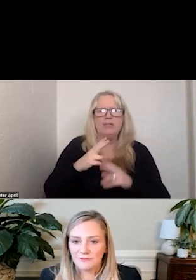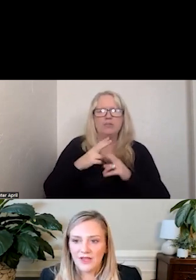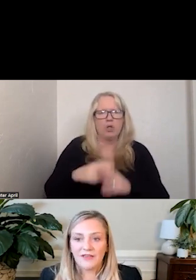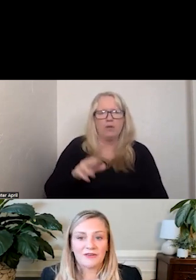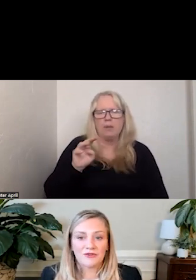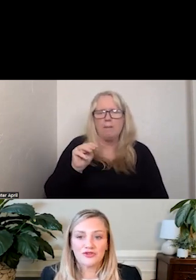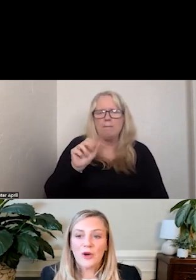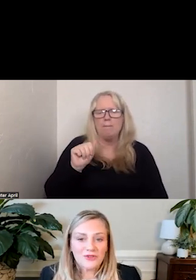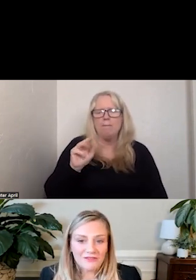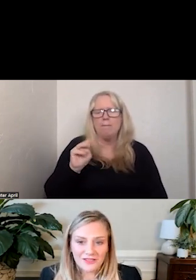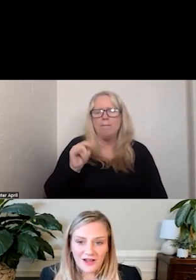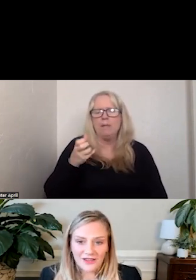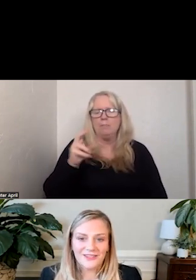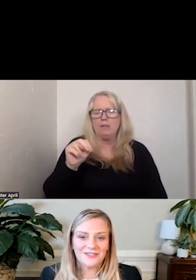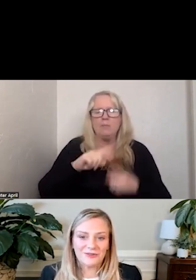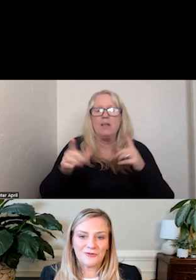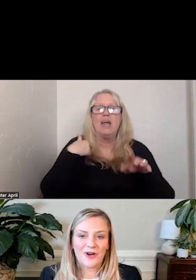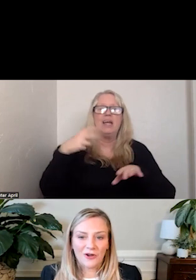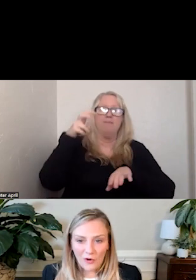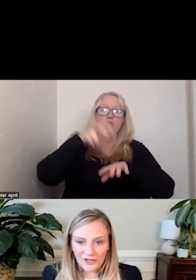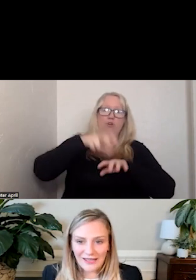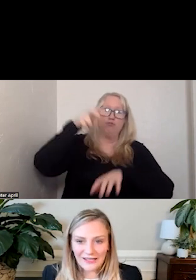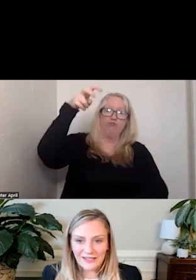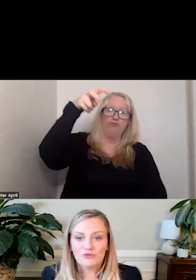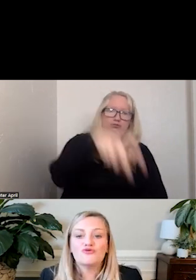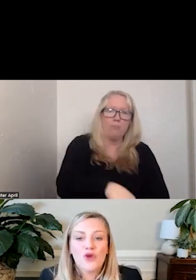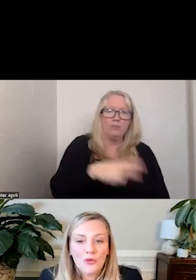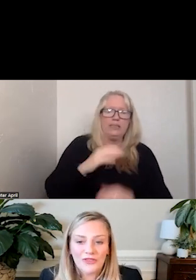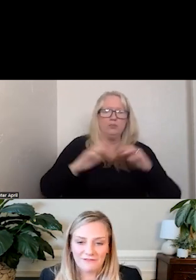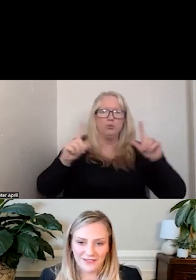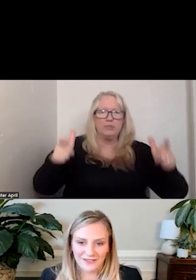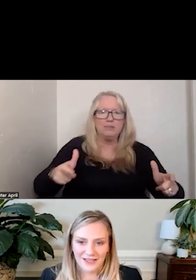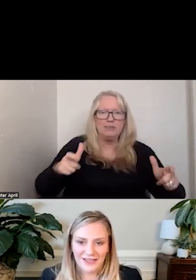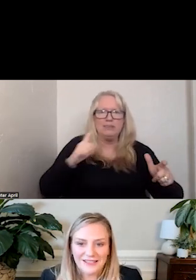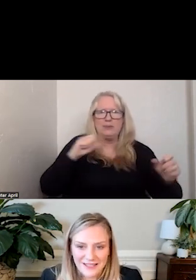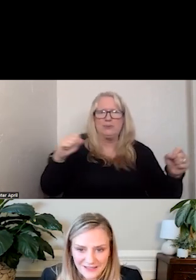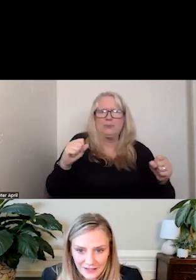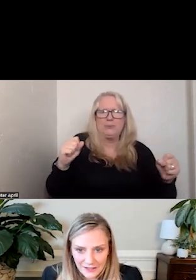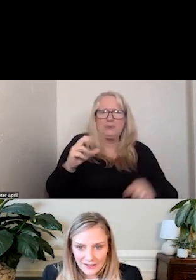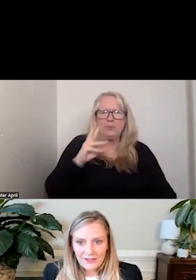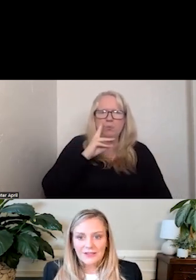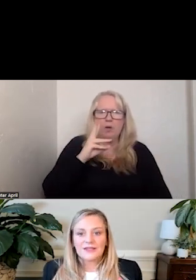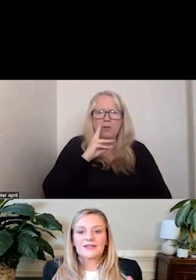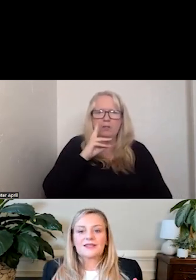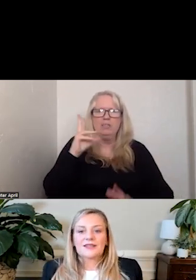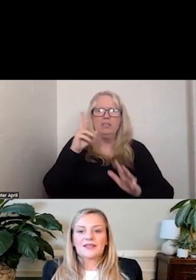reflex. If you've ever jumped off a dock into a cold lake, you know what that feels like. It's this